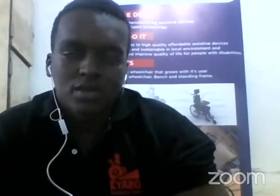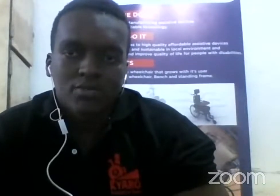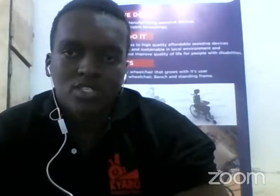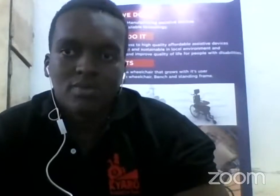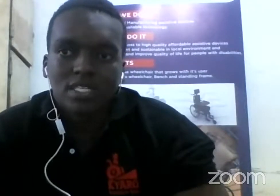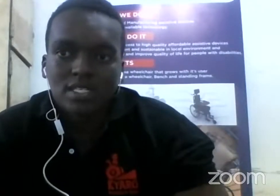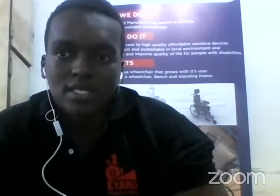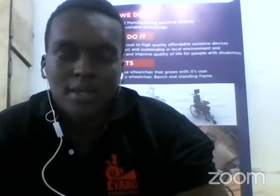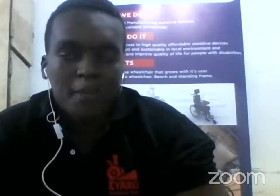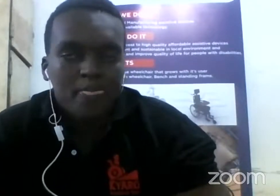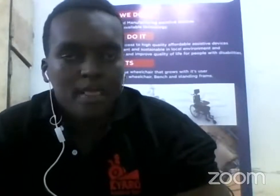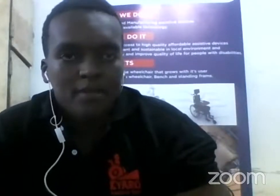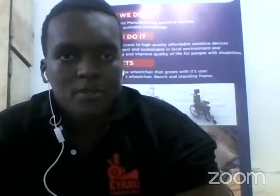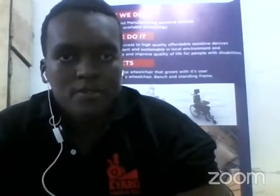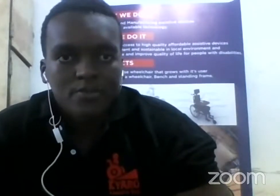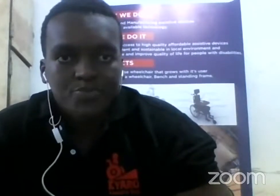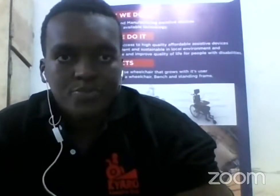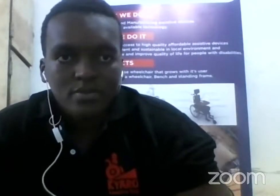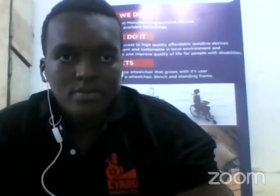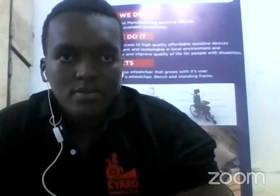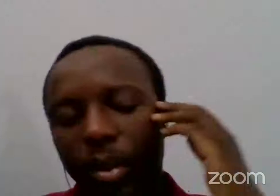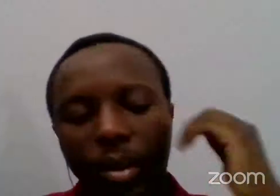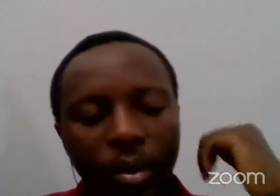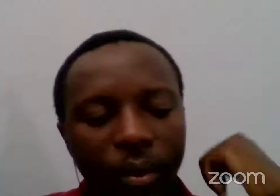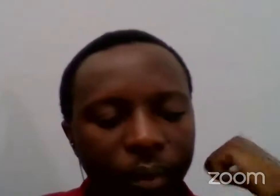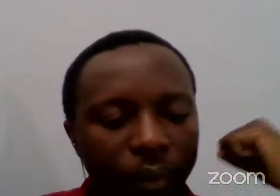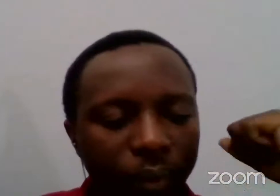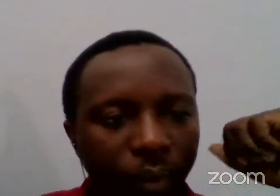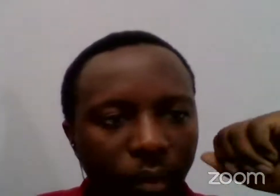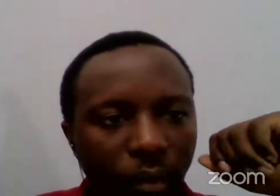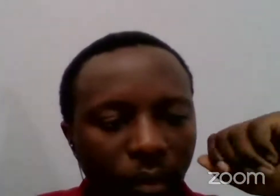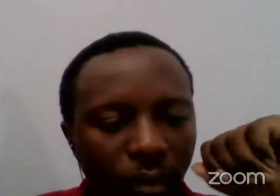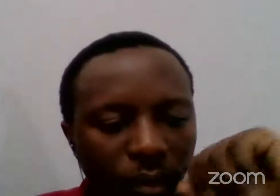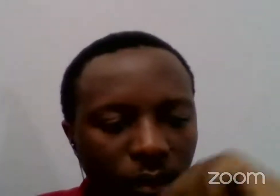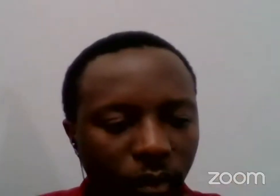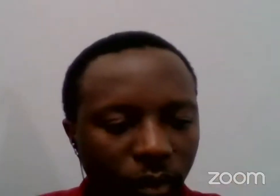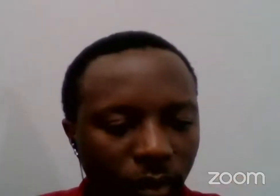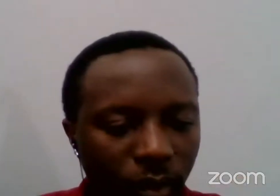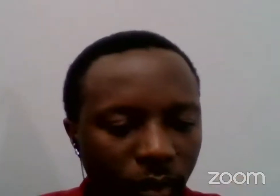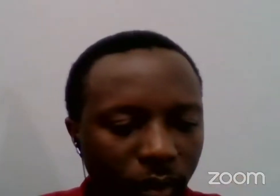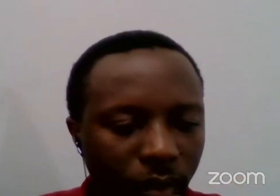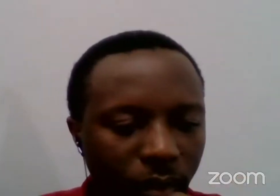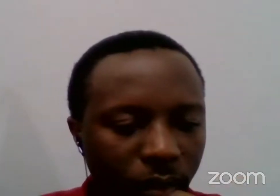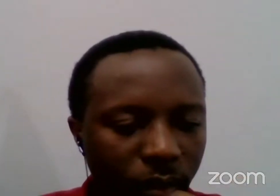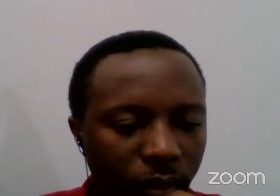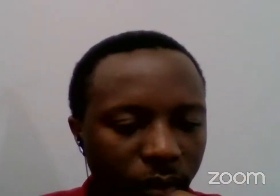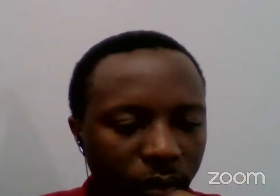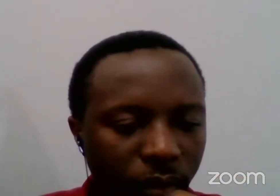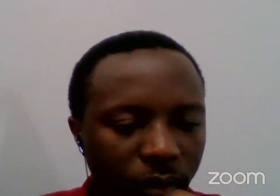such possibilities. Okay, thank you very much. Thanks.